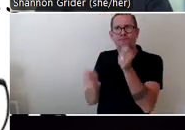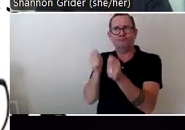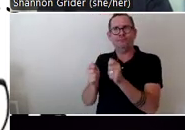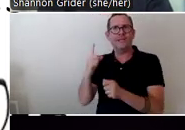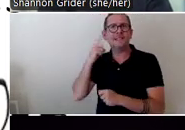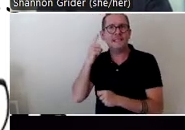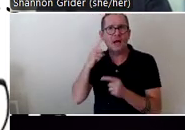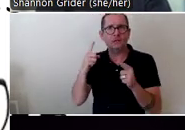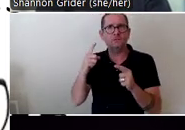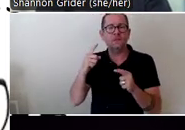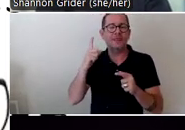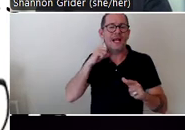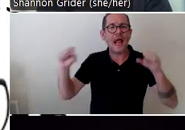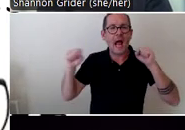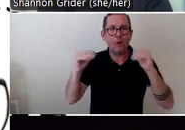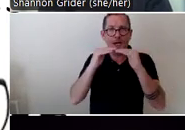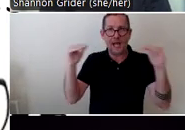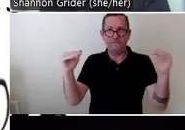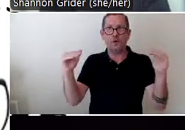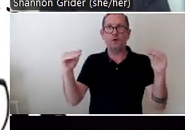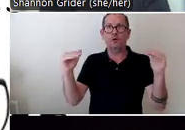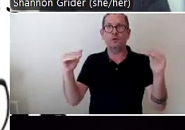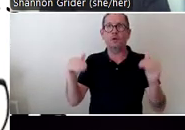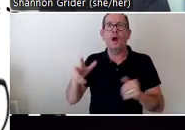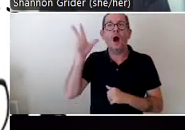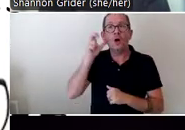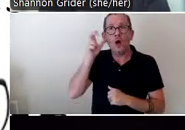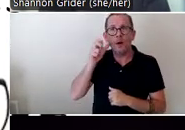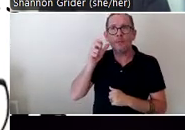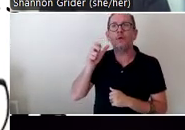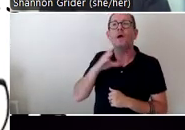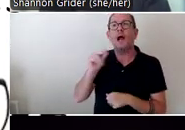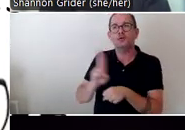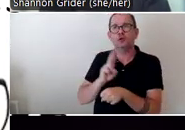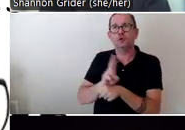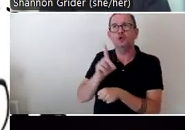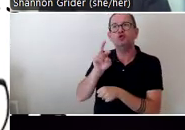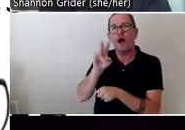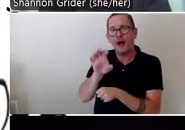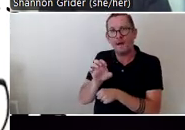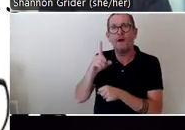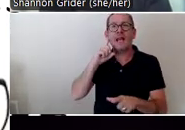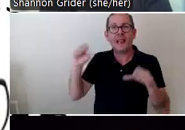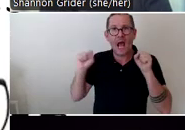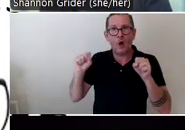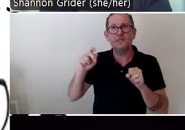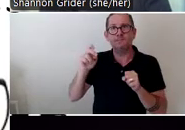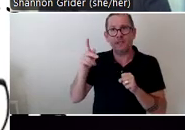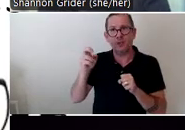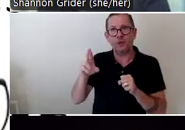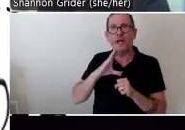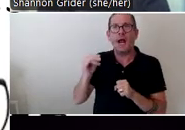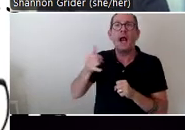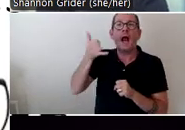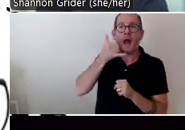So amplification devices just amplify the sound, make the sound louder so that the person can